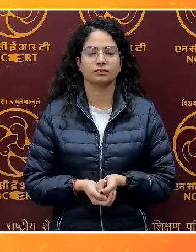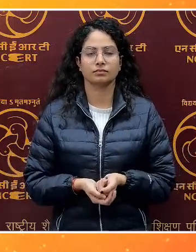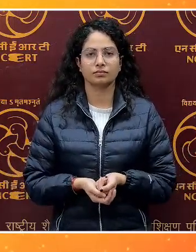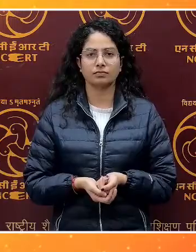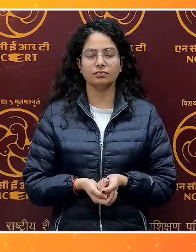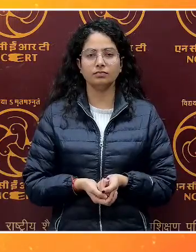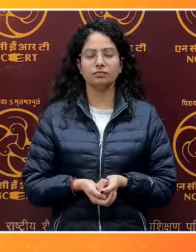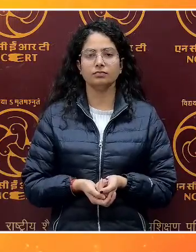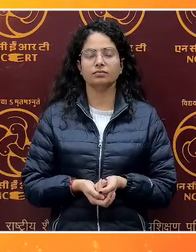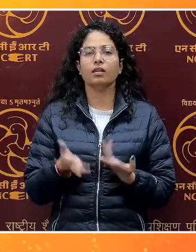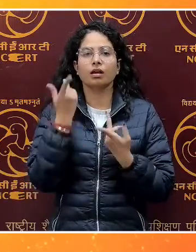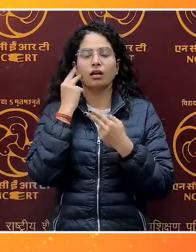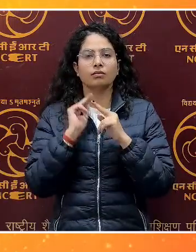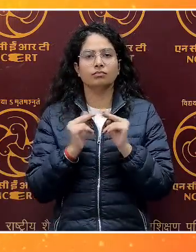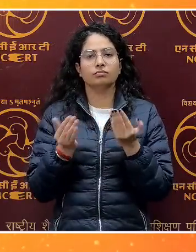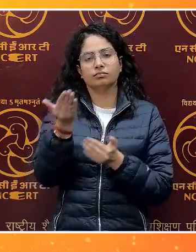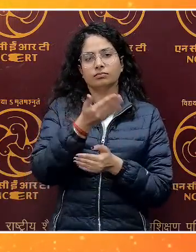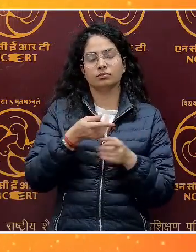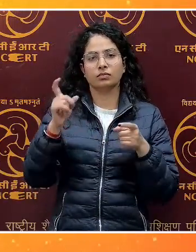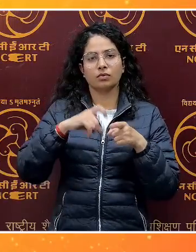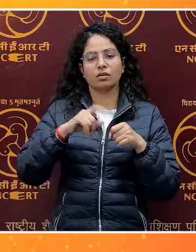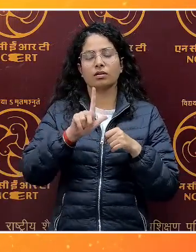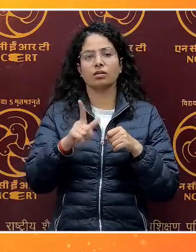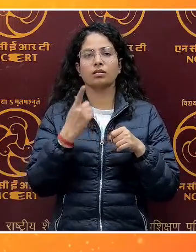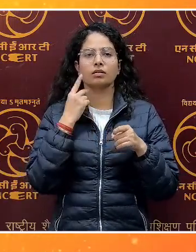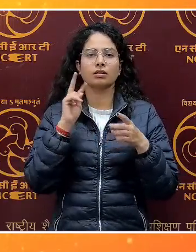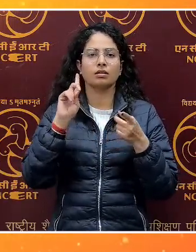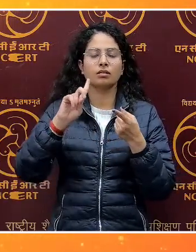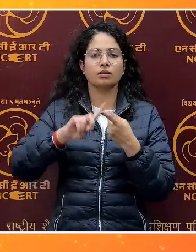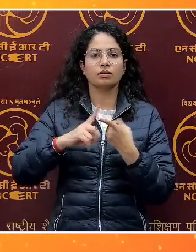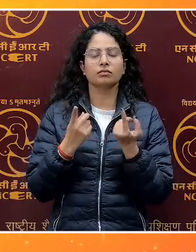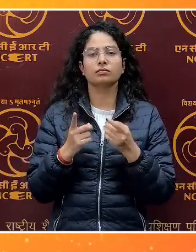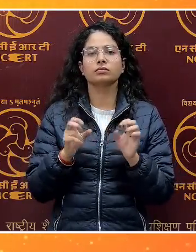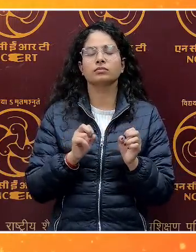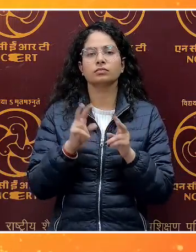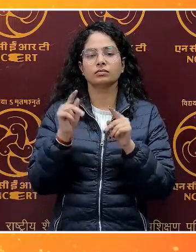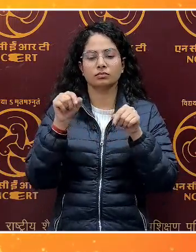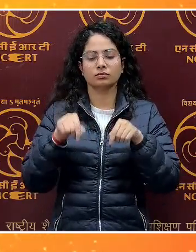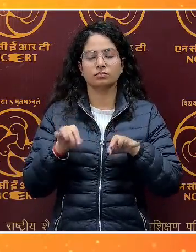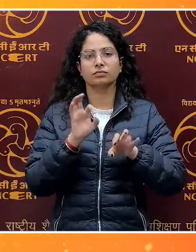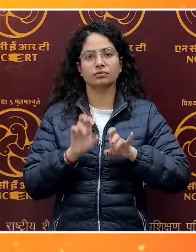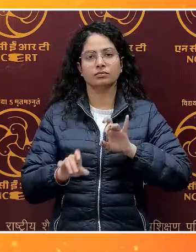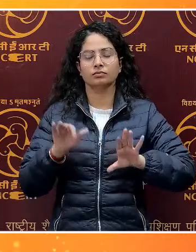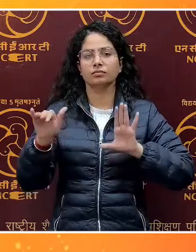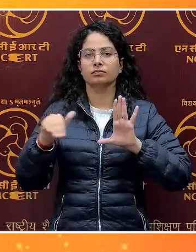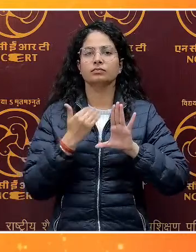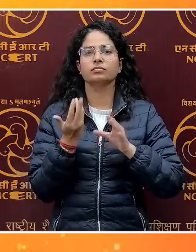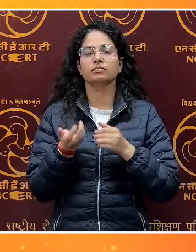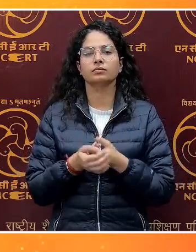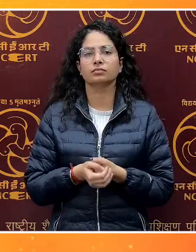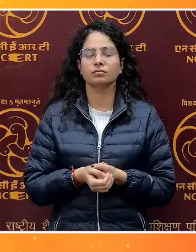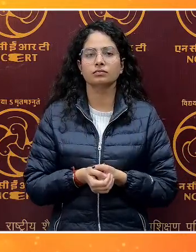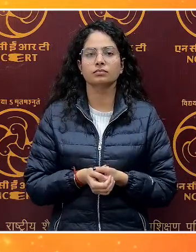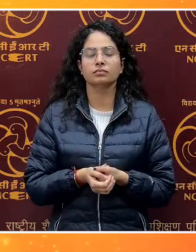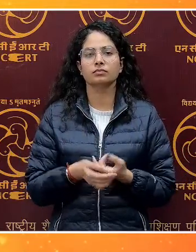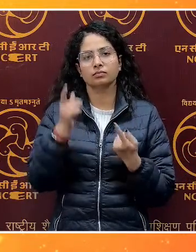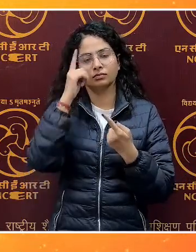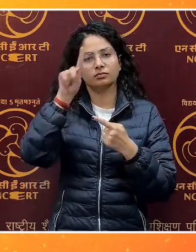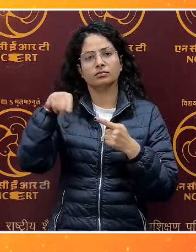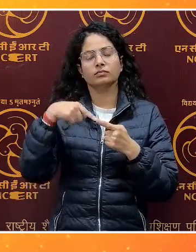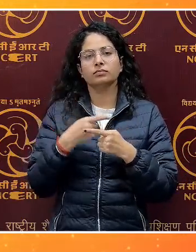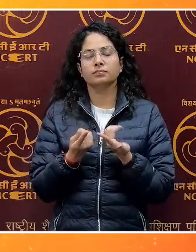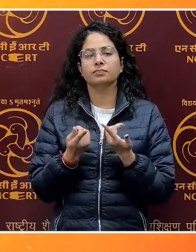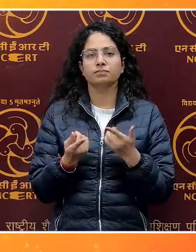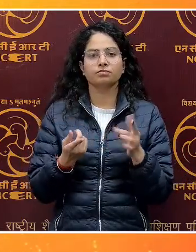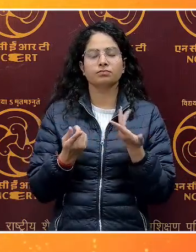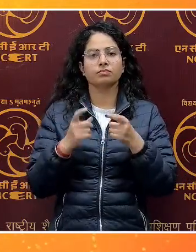dts.class10@cit.nic.in. And if you have joined us through our live streaming, then you have to go to the live chat box and then only you can drop your comment out there. Our expert will be more than happy